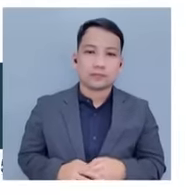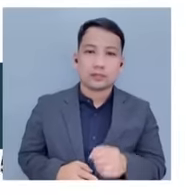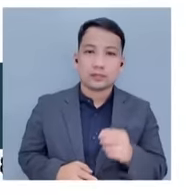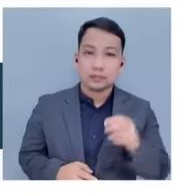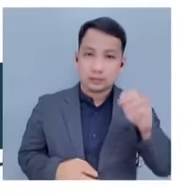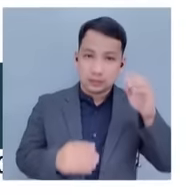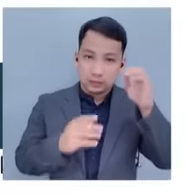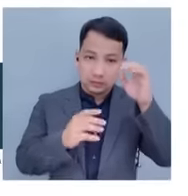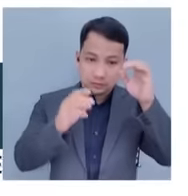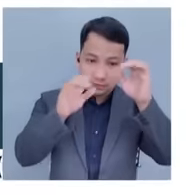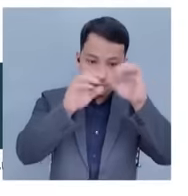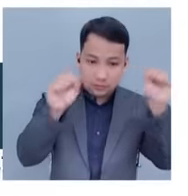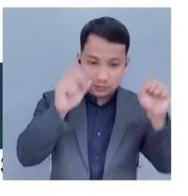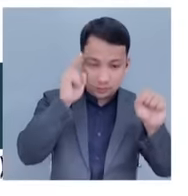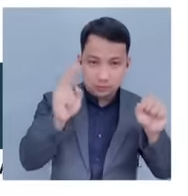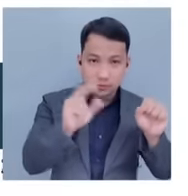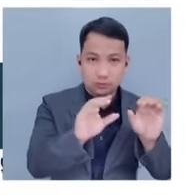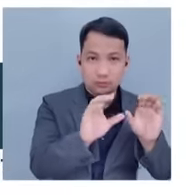to,